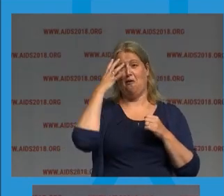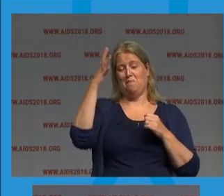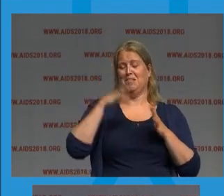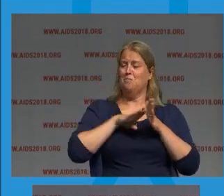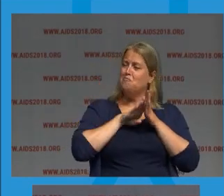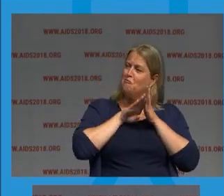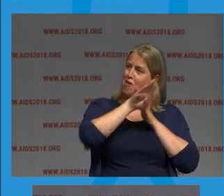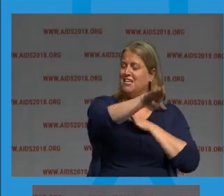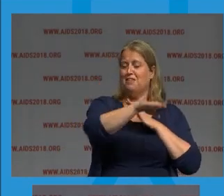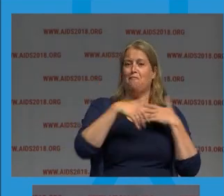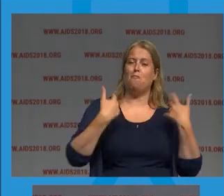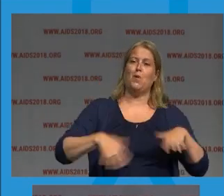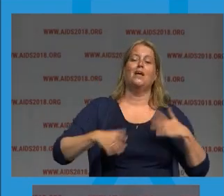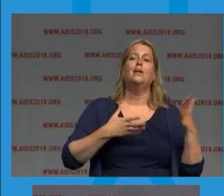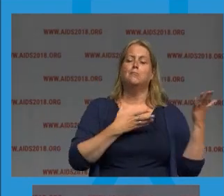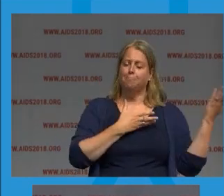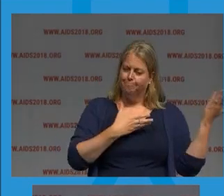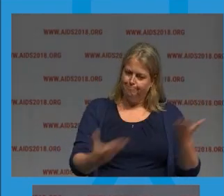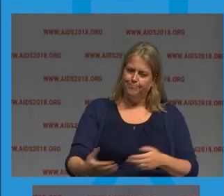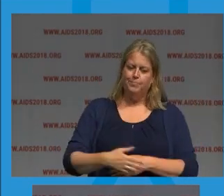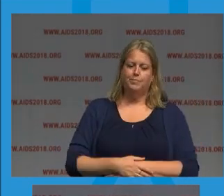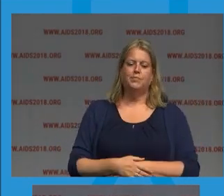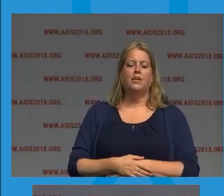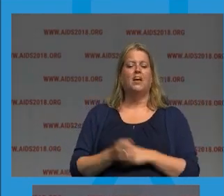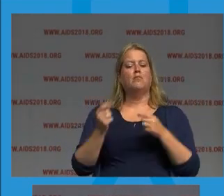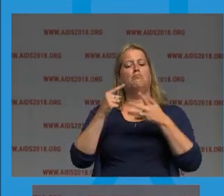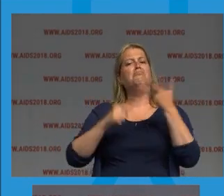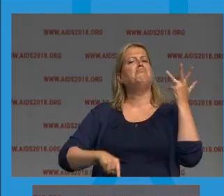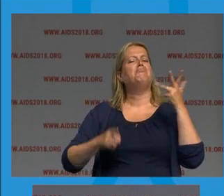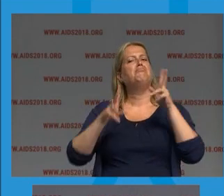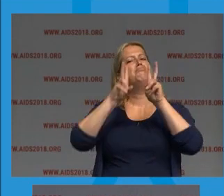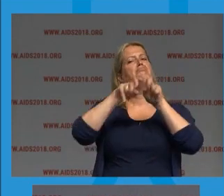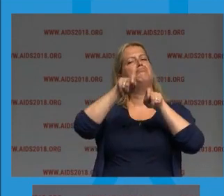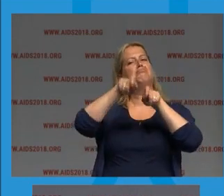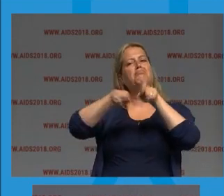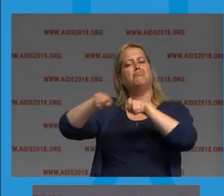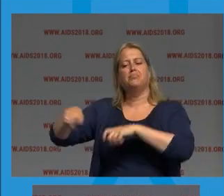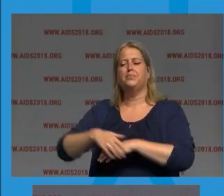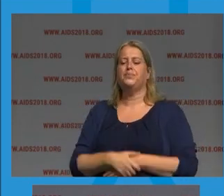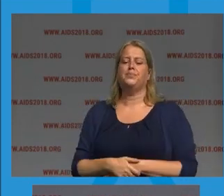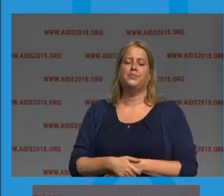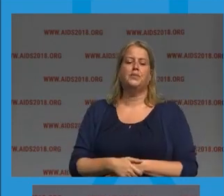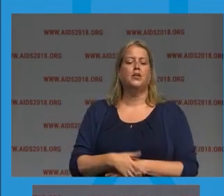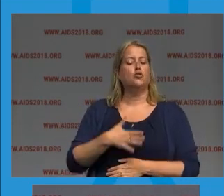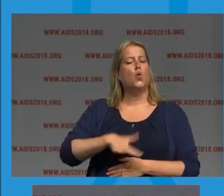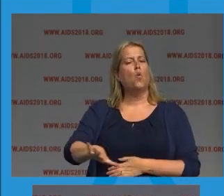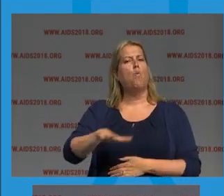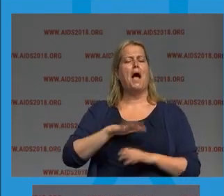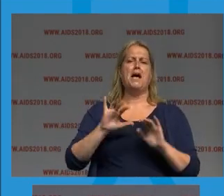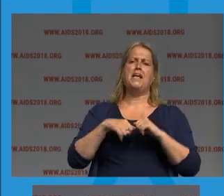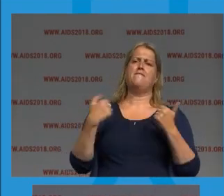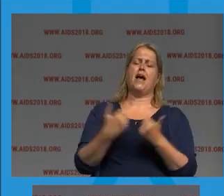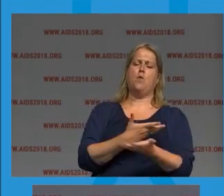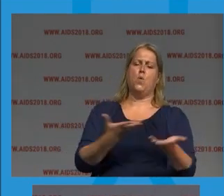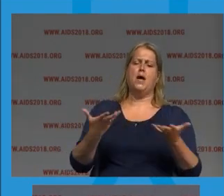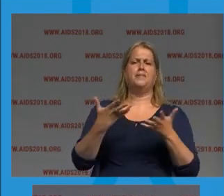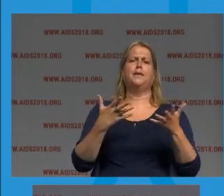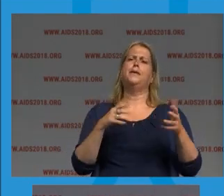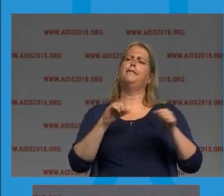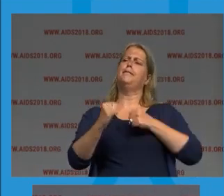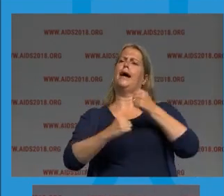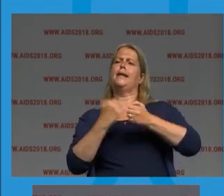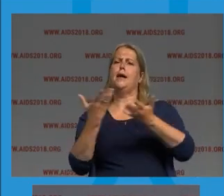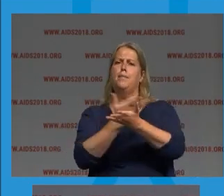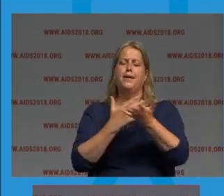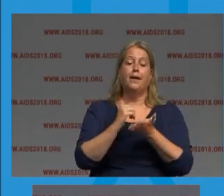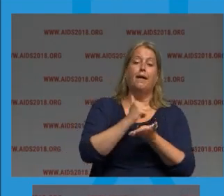to move forward, Peter Vickerman, Dauda Diouf, and Kumba Turikane and others really wanted to evaluate what is the dynamic